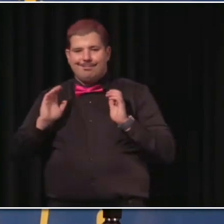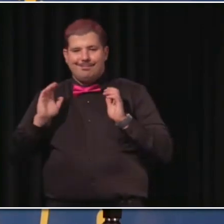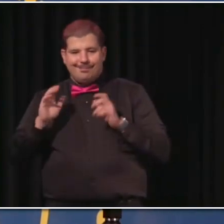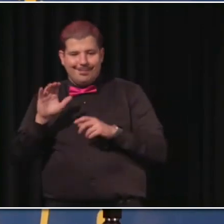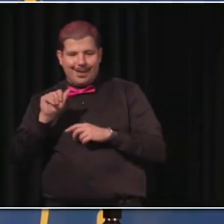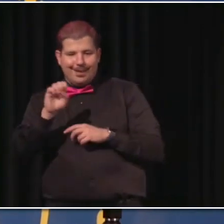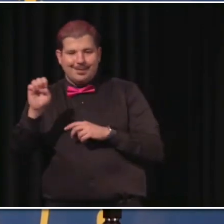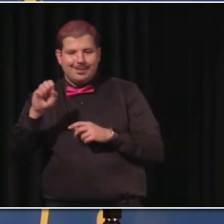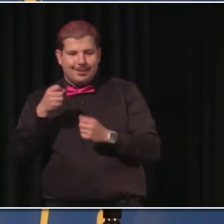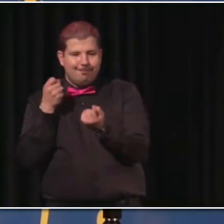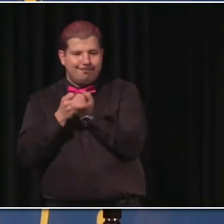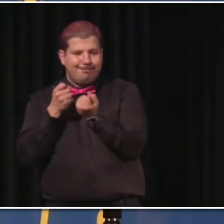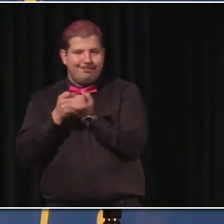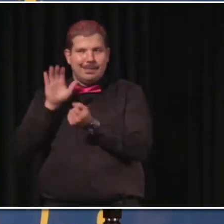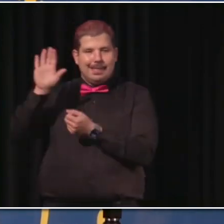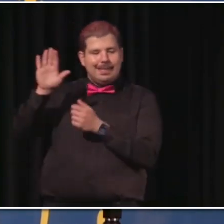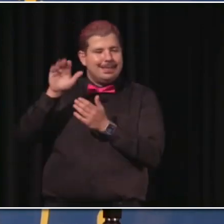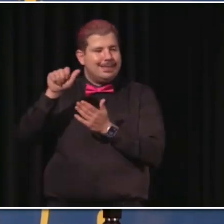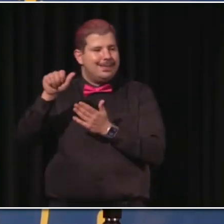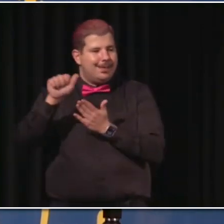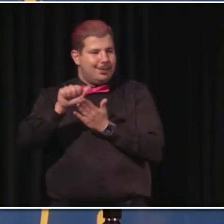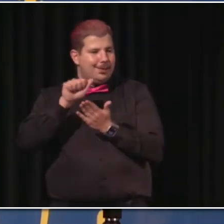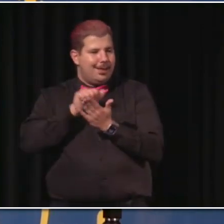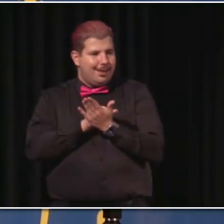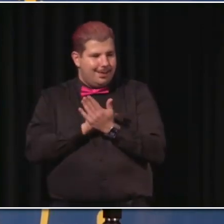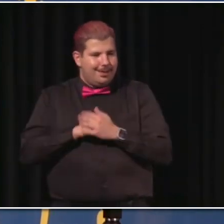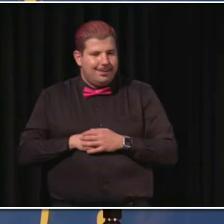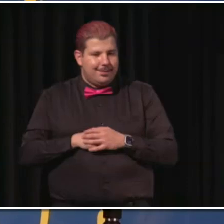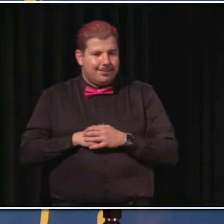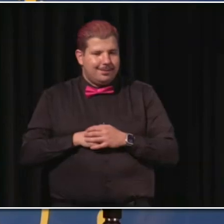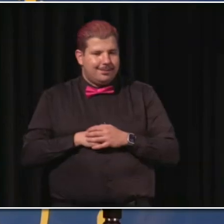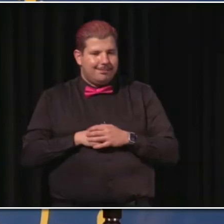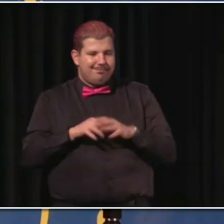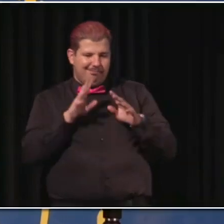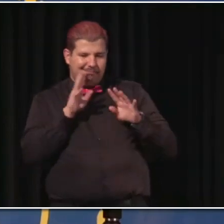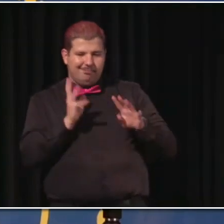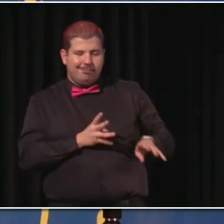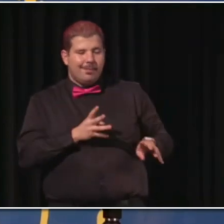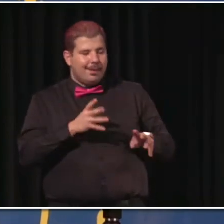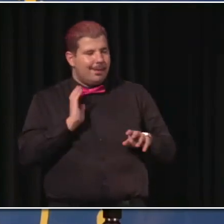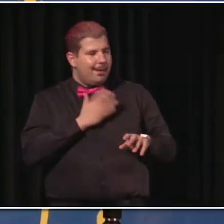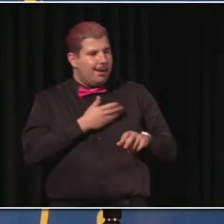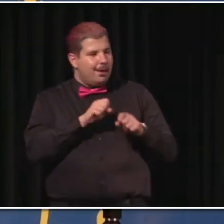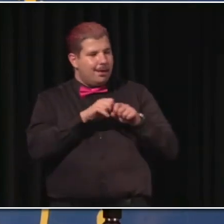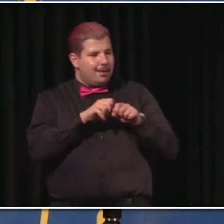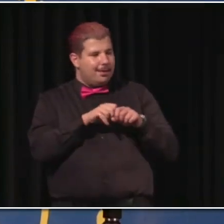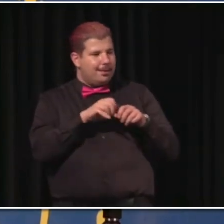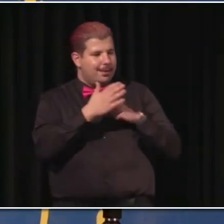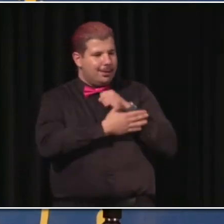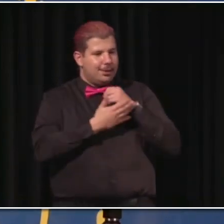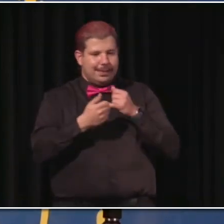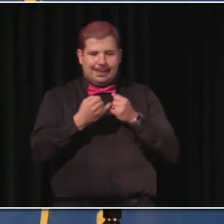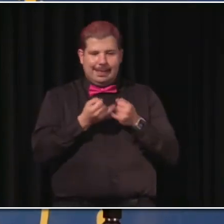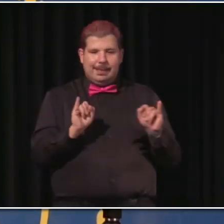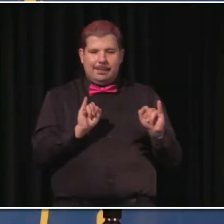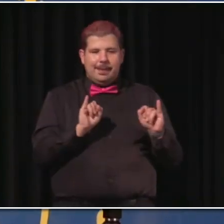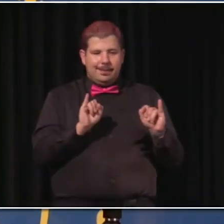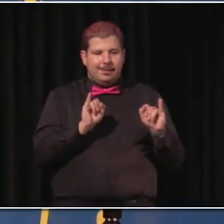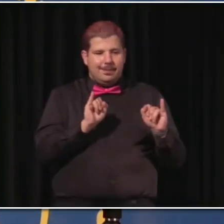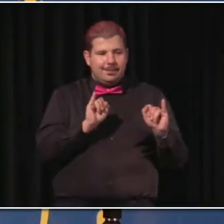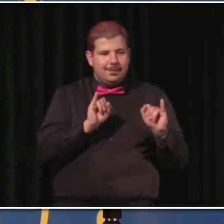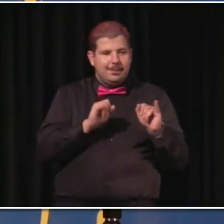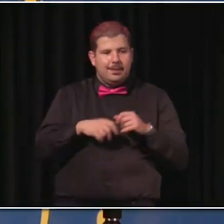agenda, undermining our legal system's independence and coercing lawyers to bow to political